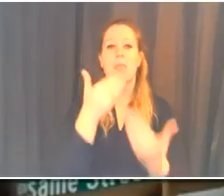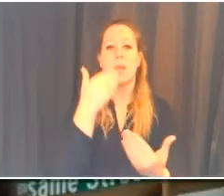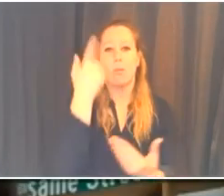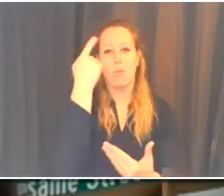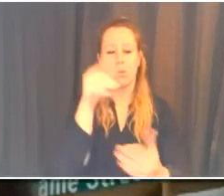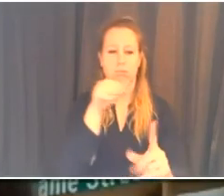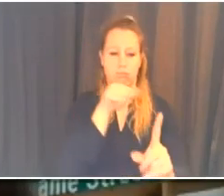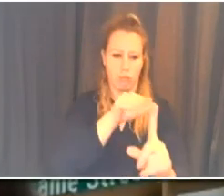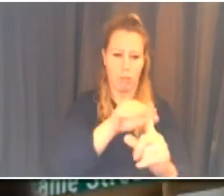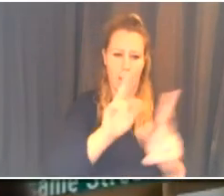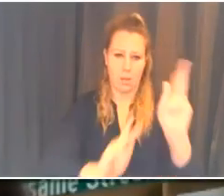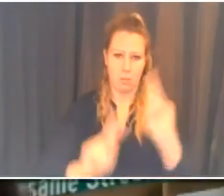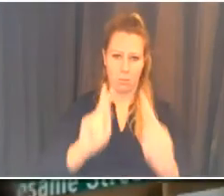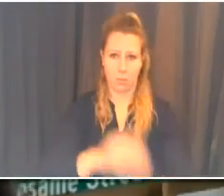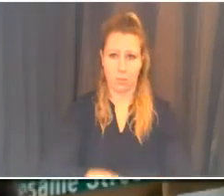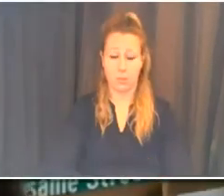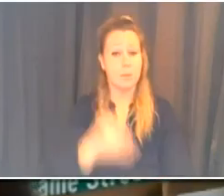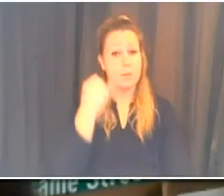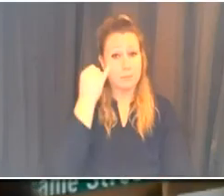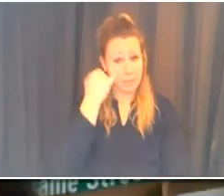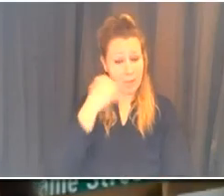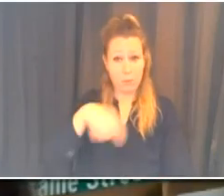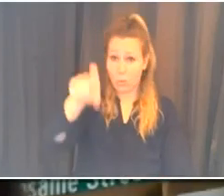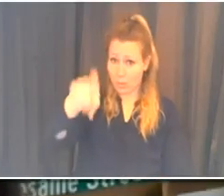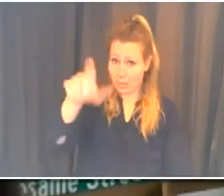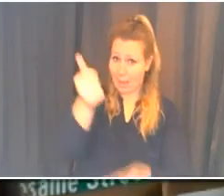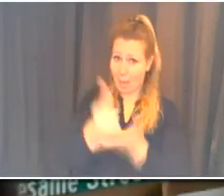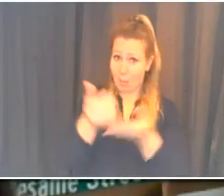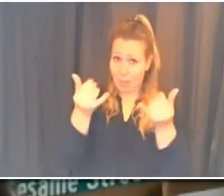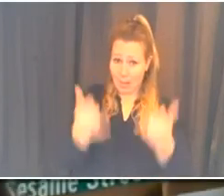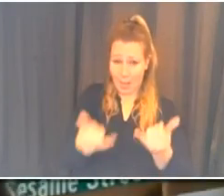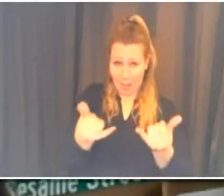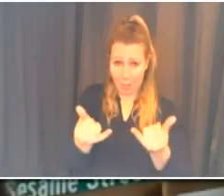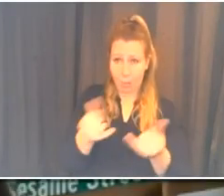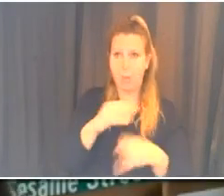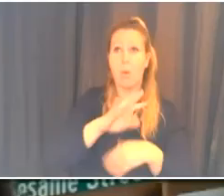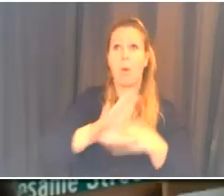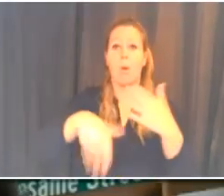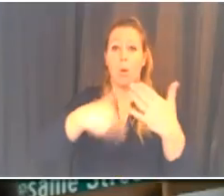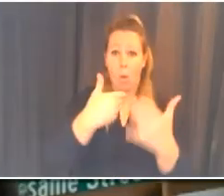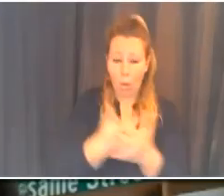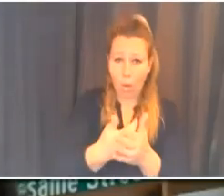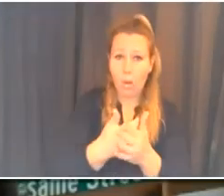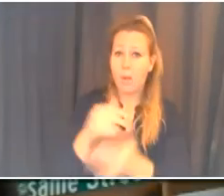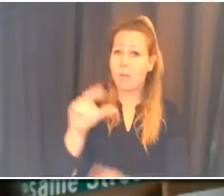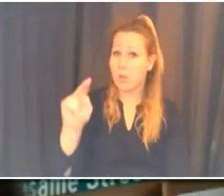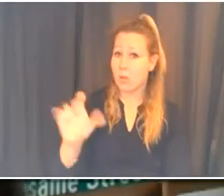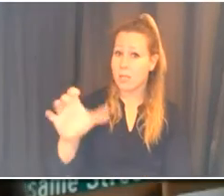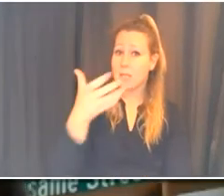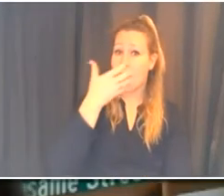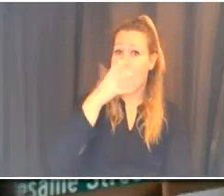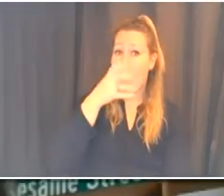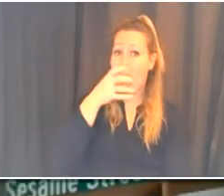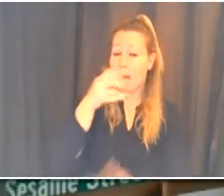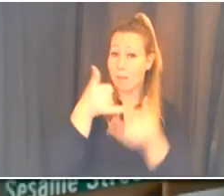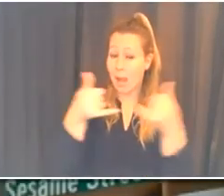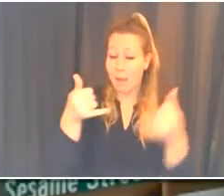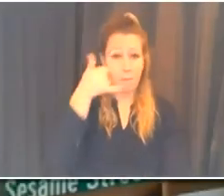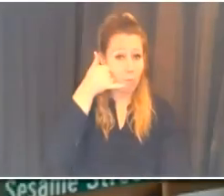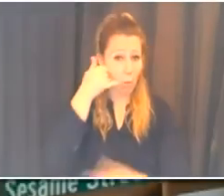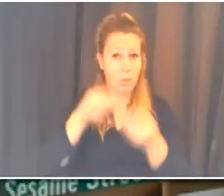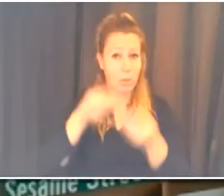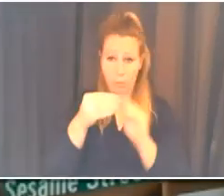um medical treatment is available to you um the city's hotline the the